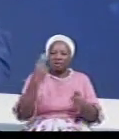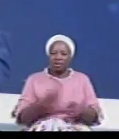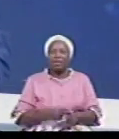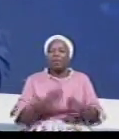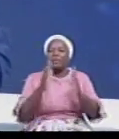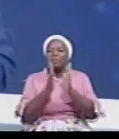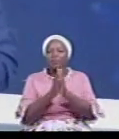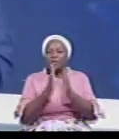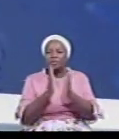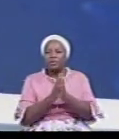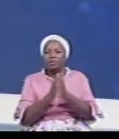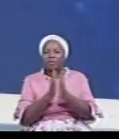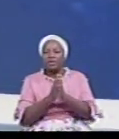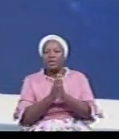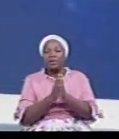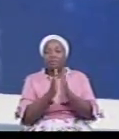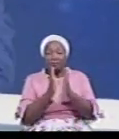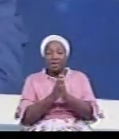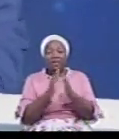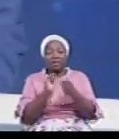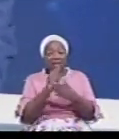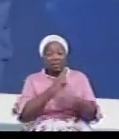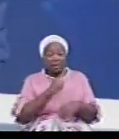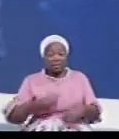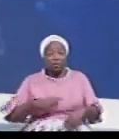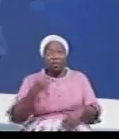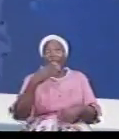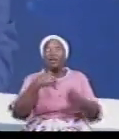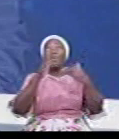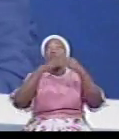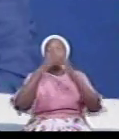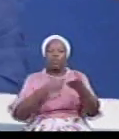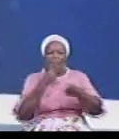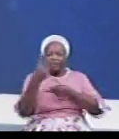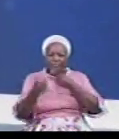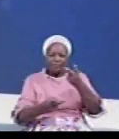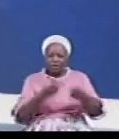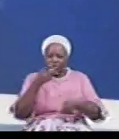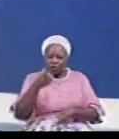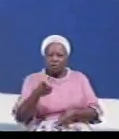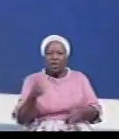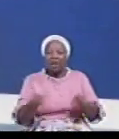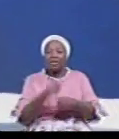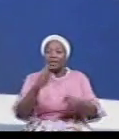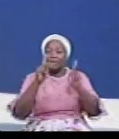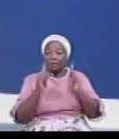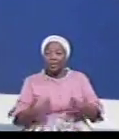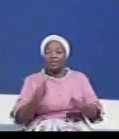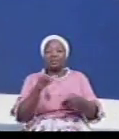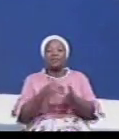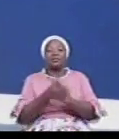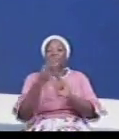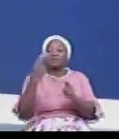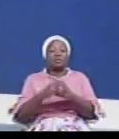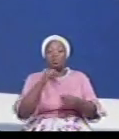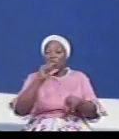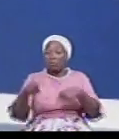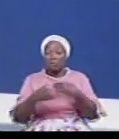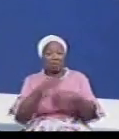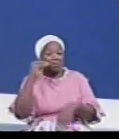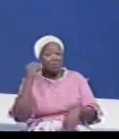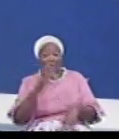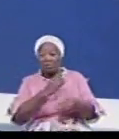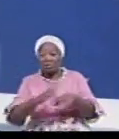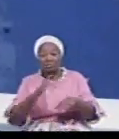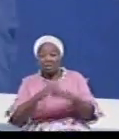and you are watching television anywhere, and you are in any country in the world, you are in Africa everywhere, and you are in